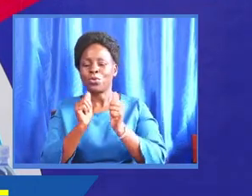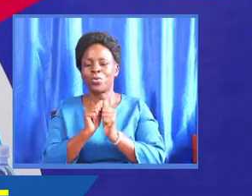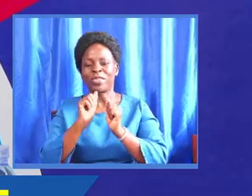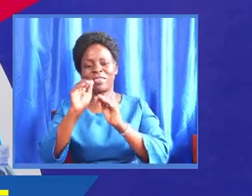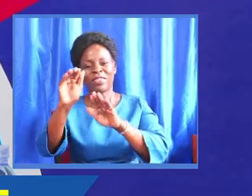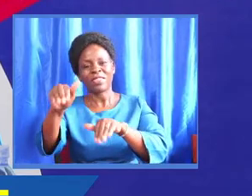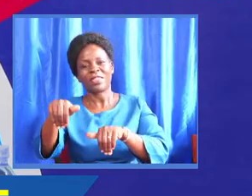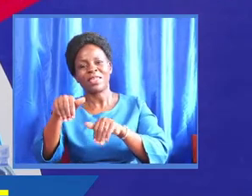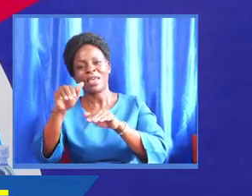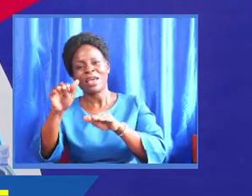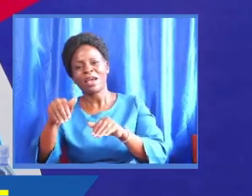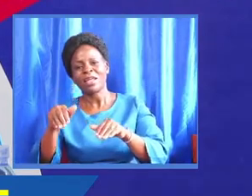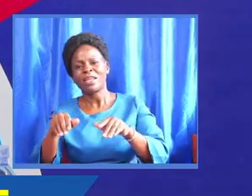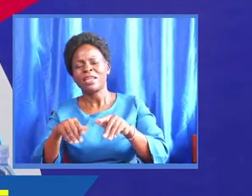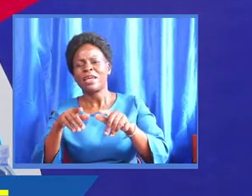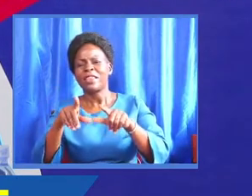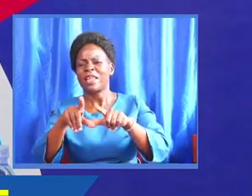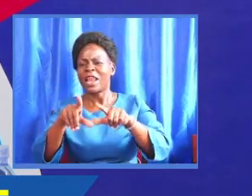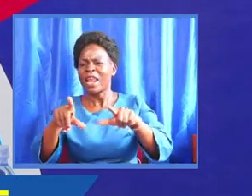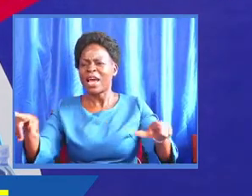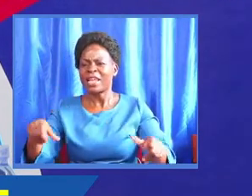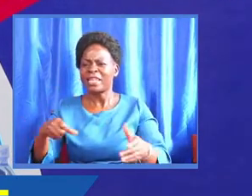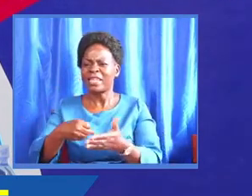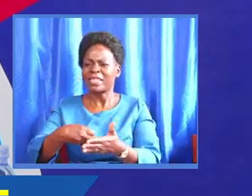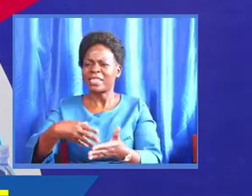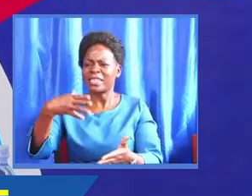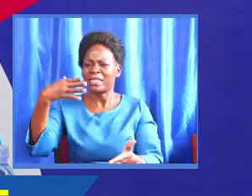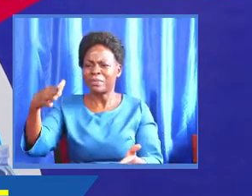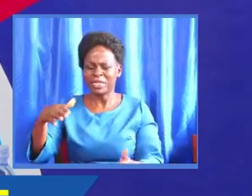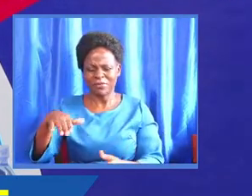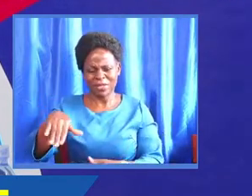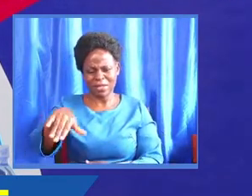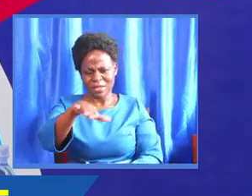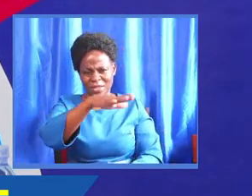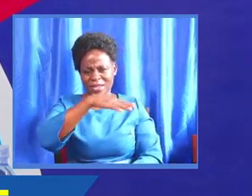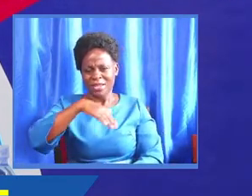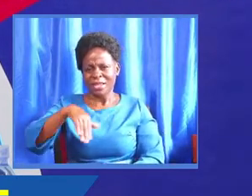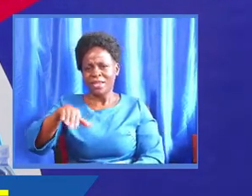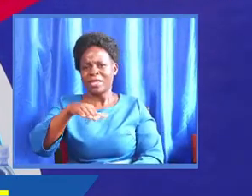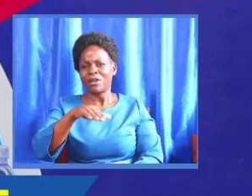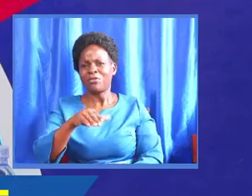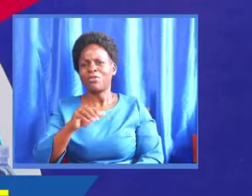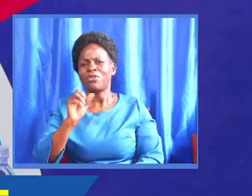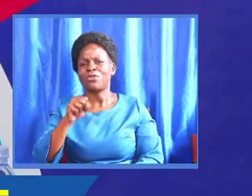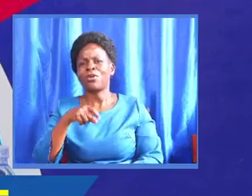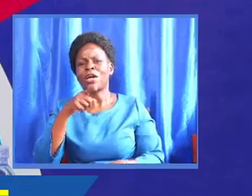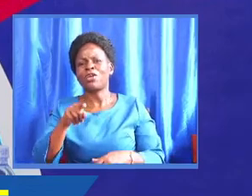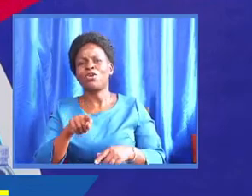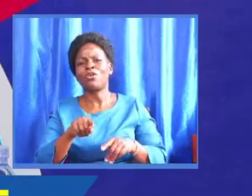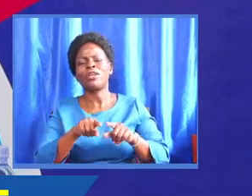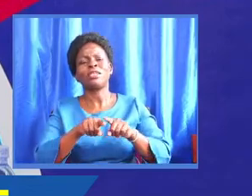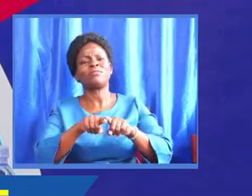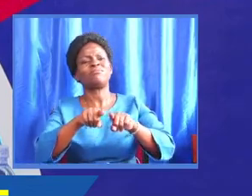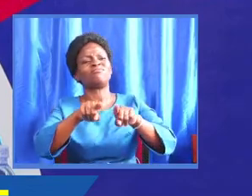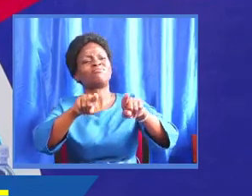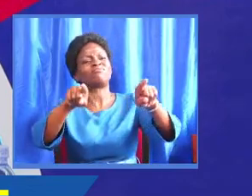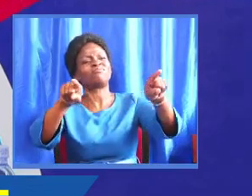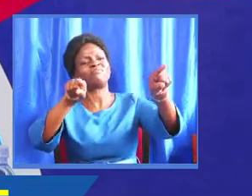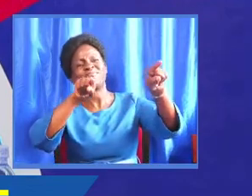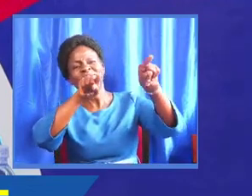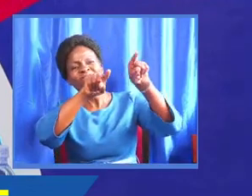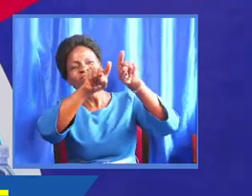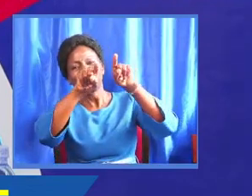and land being expensive in the downtown, so you can only expand outwards.